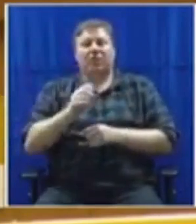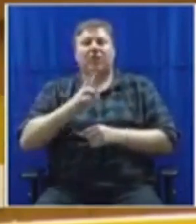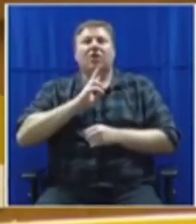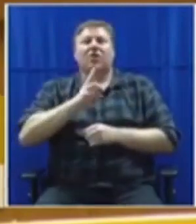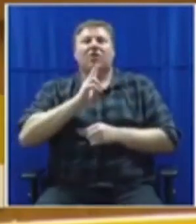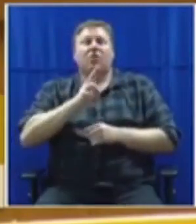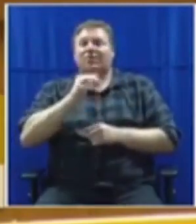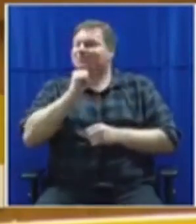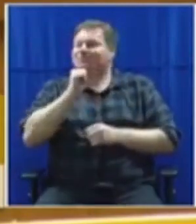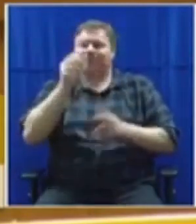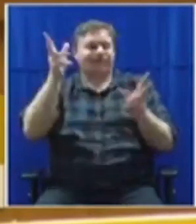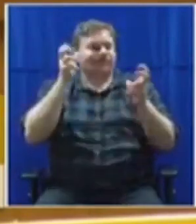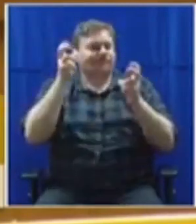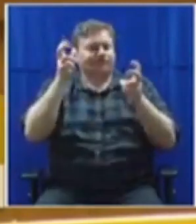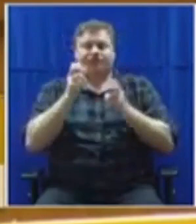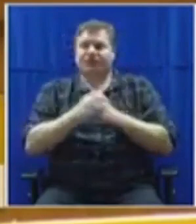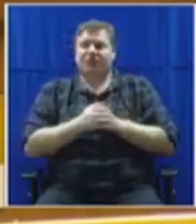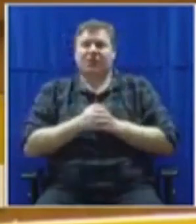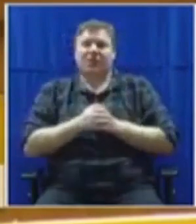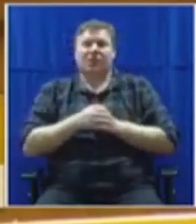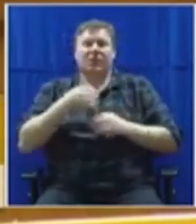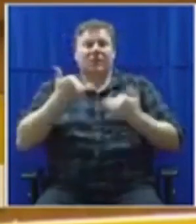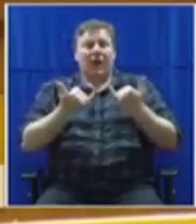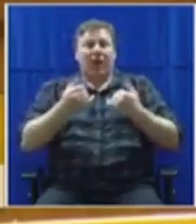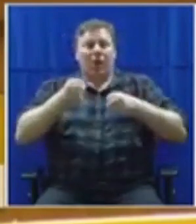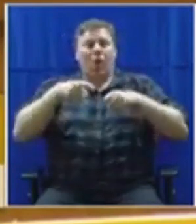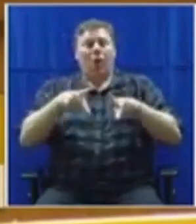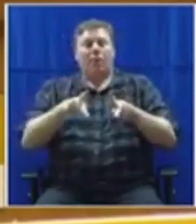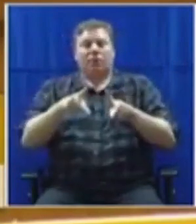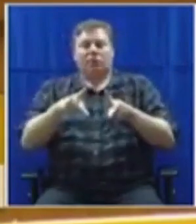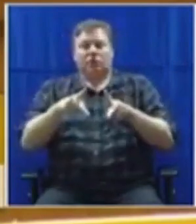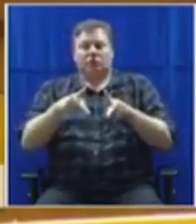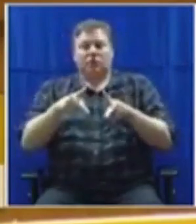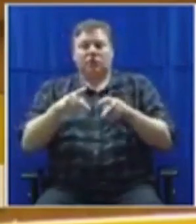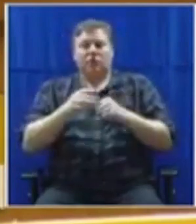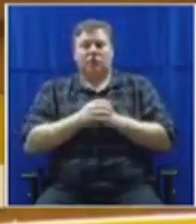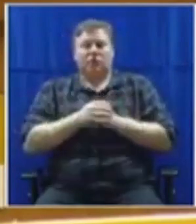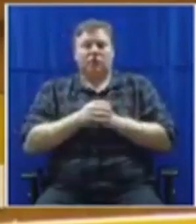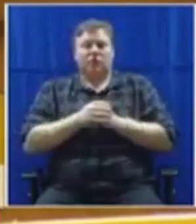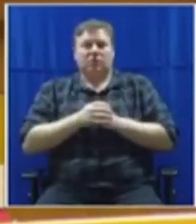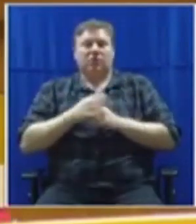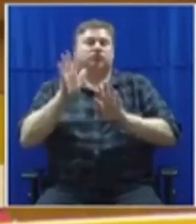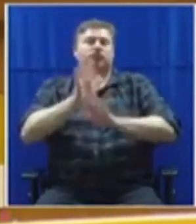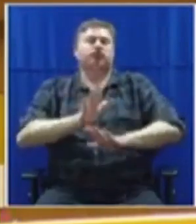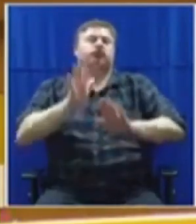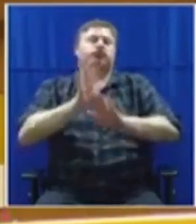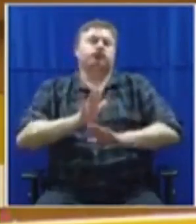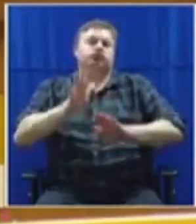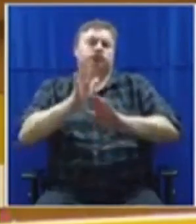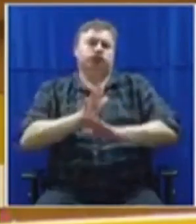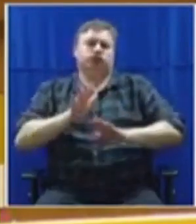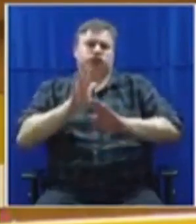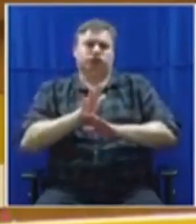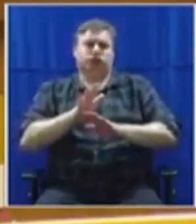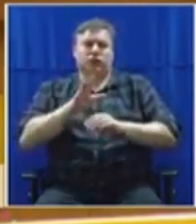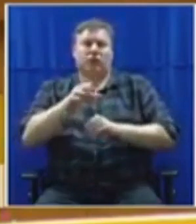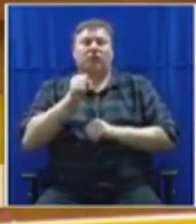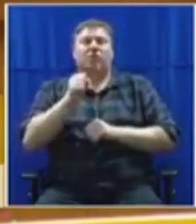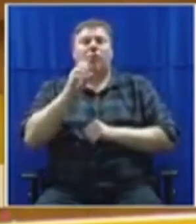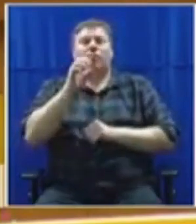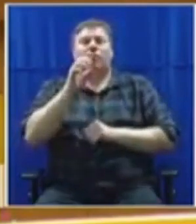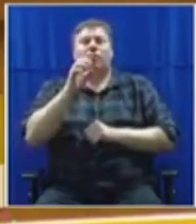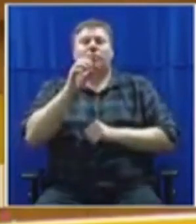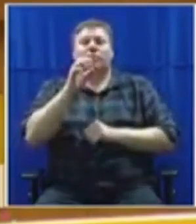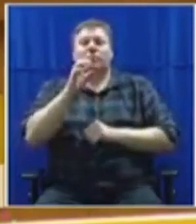remain unheard, I would like to take this opportunity first to pass our deepest condolences from the benches of the EFF